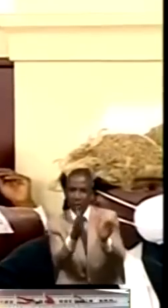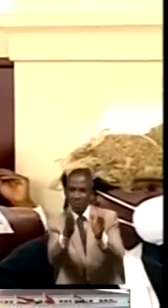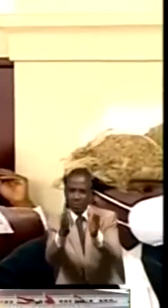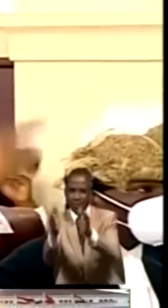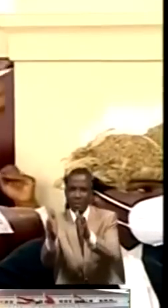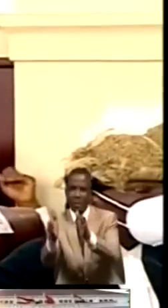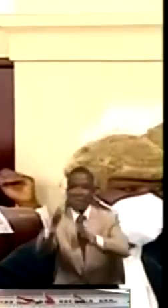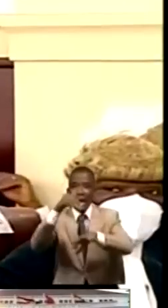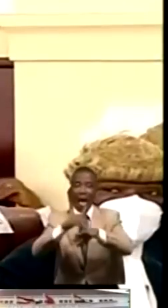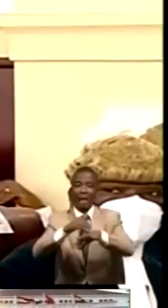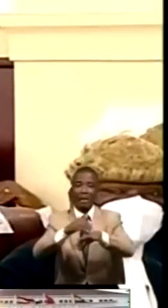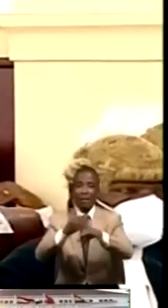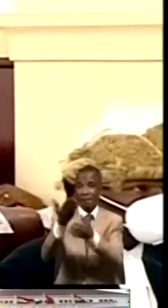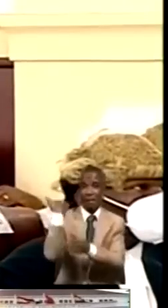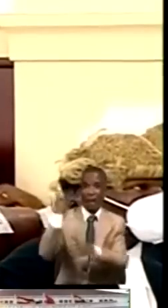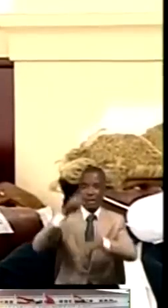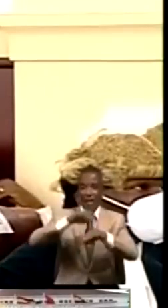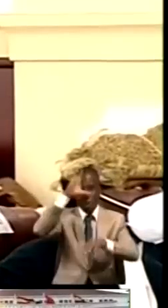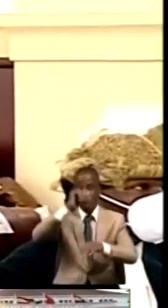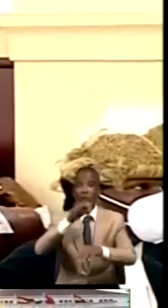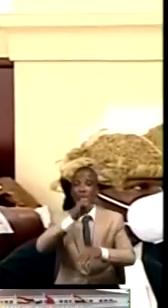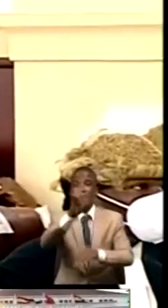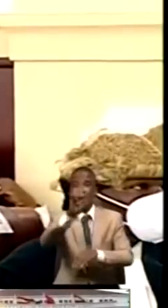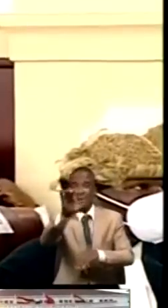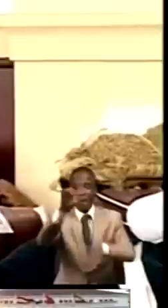under Afarijan, as you have said? Are you aware?